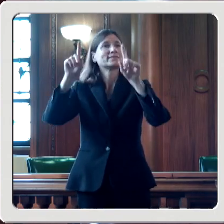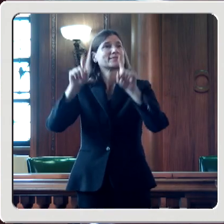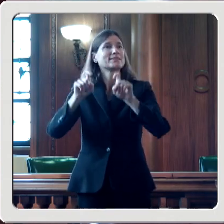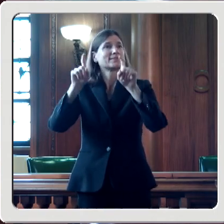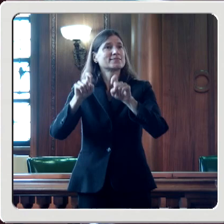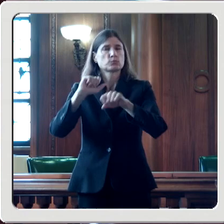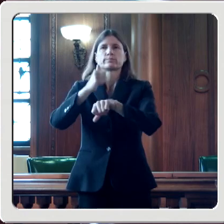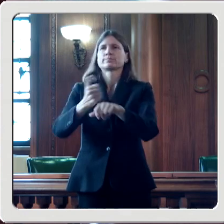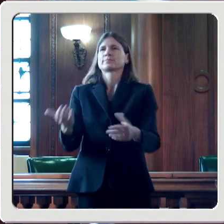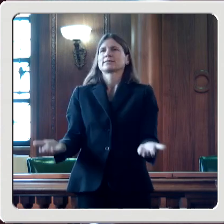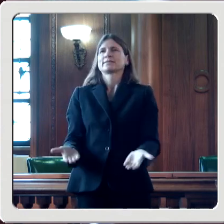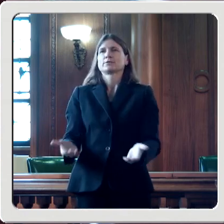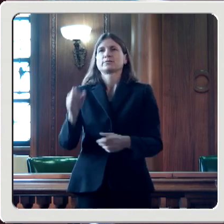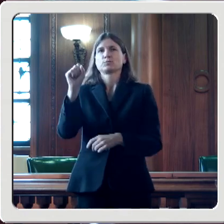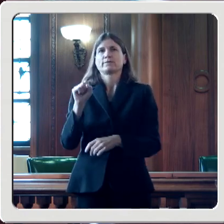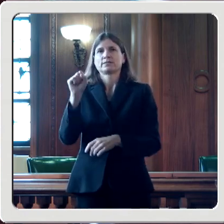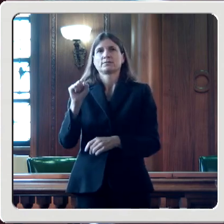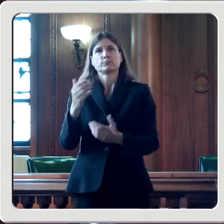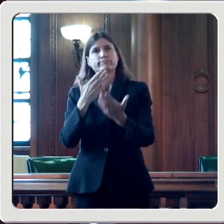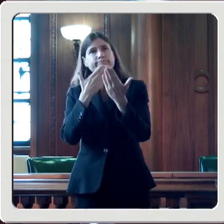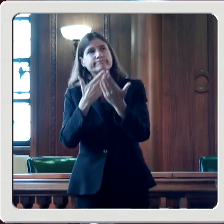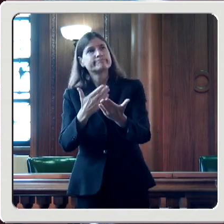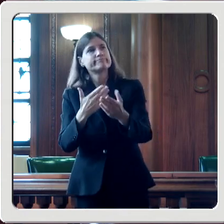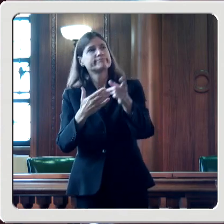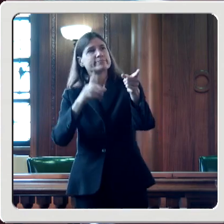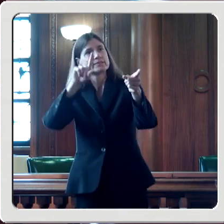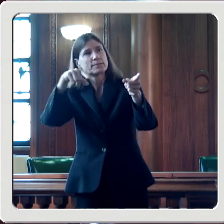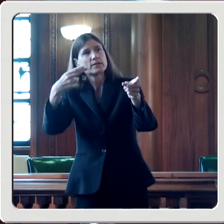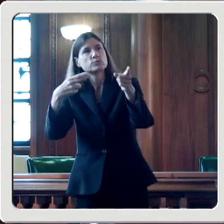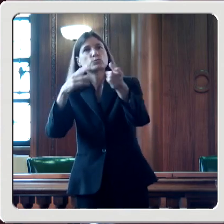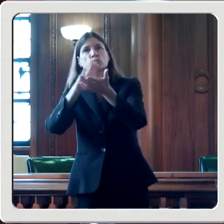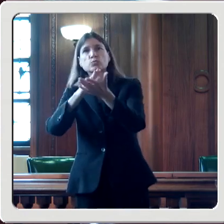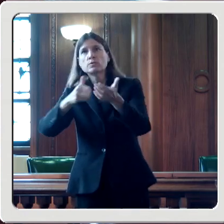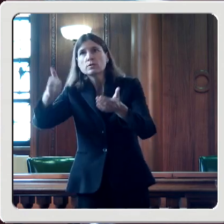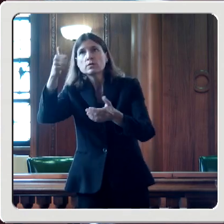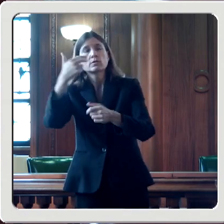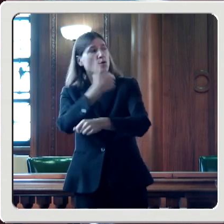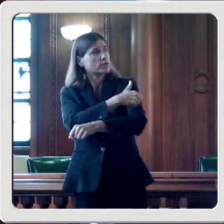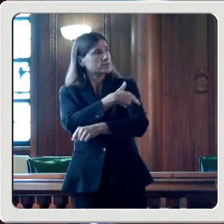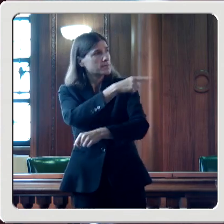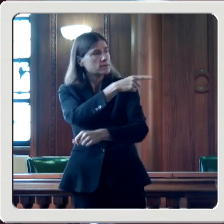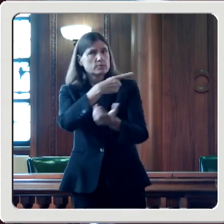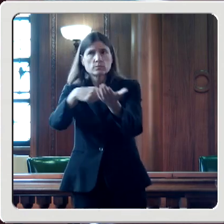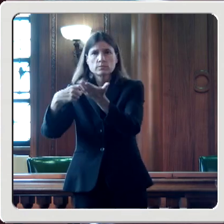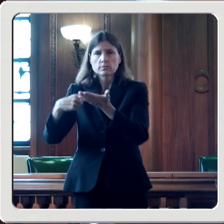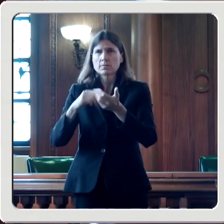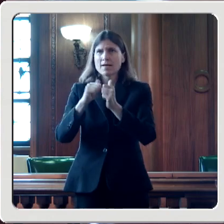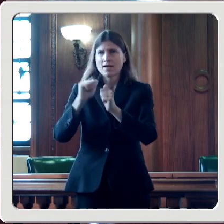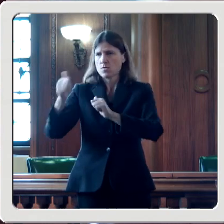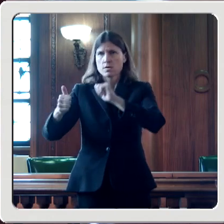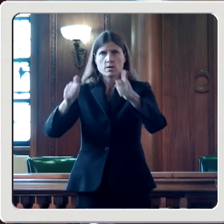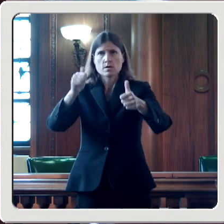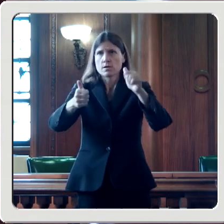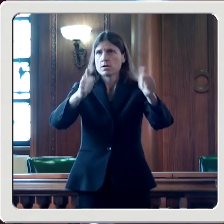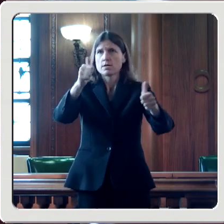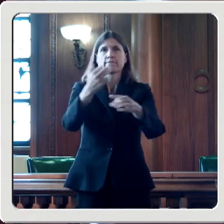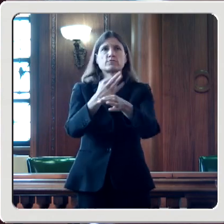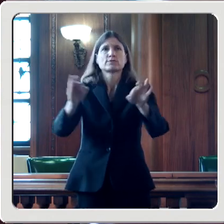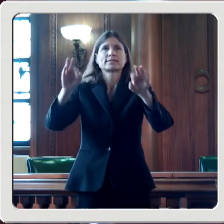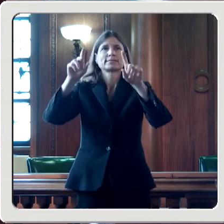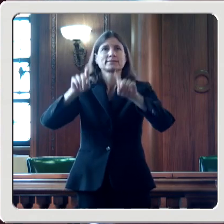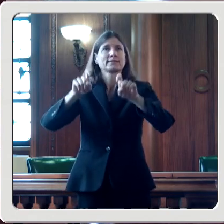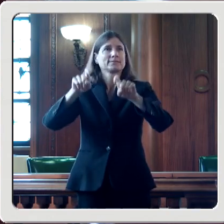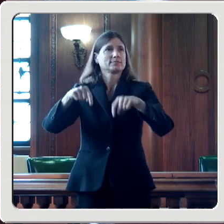more and more testing, so stop the spread. The sites continue. My old junior high, which is Kylie Middle School, was last